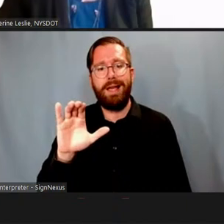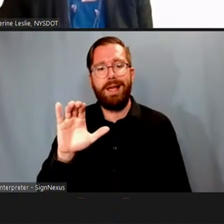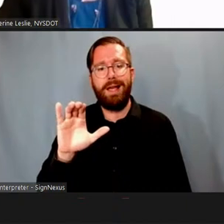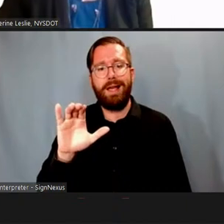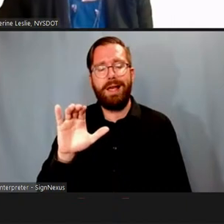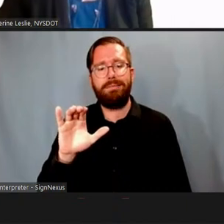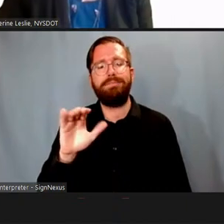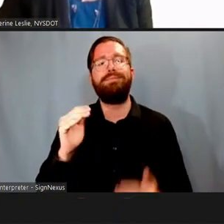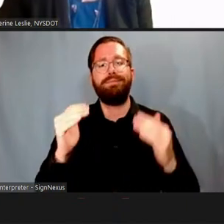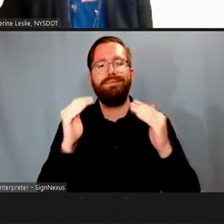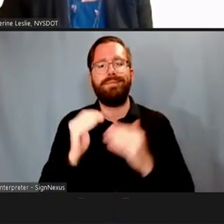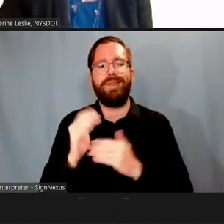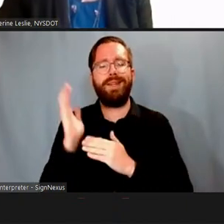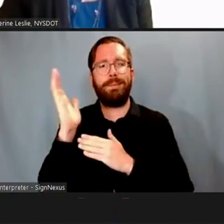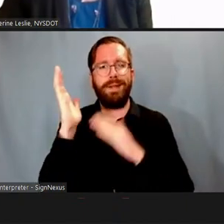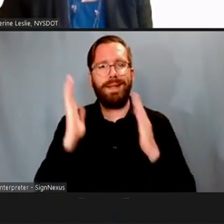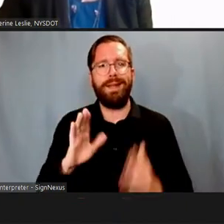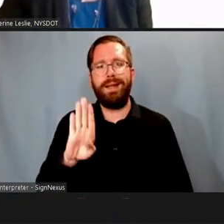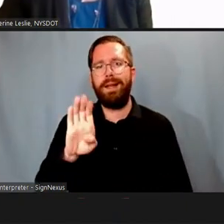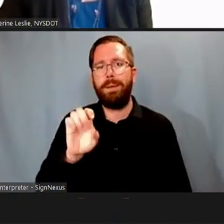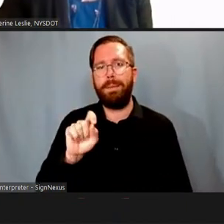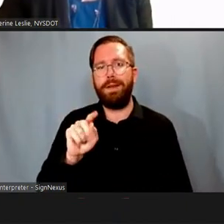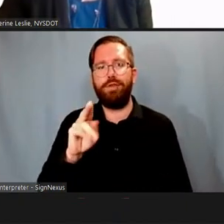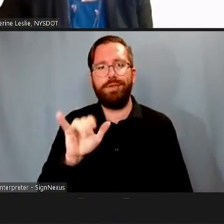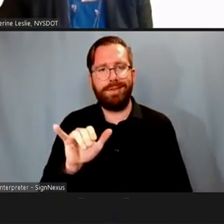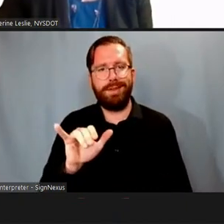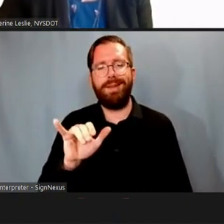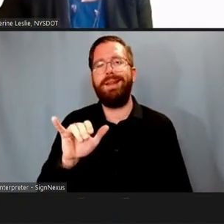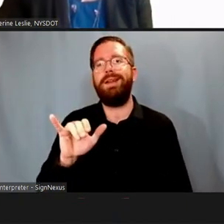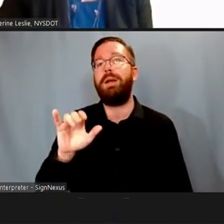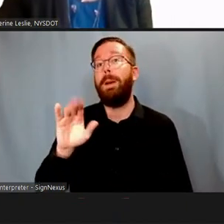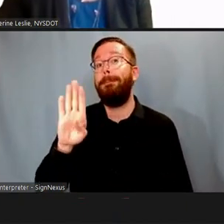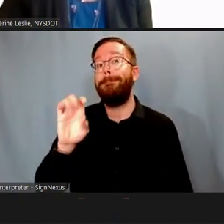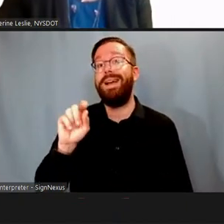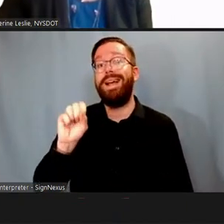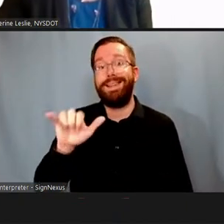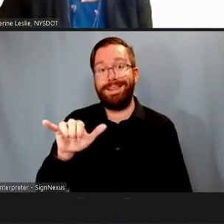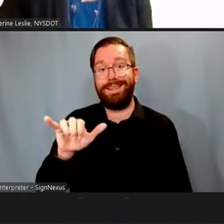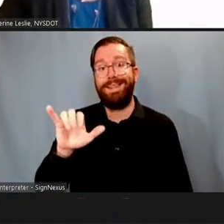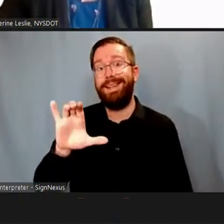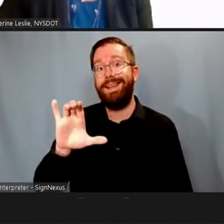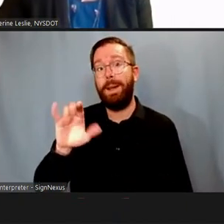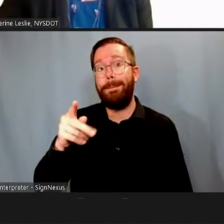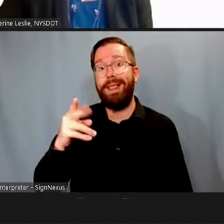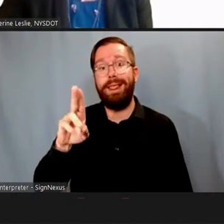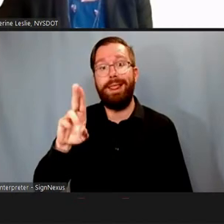our next speaker is betsy plum followed by douglas gordon